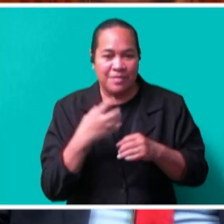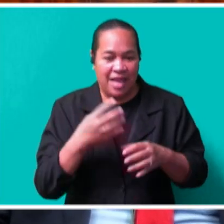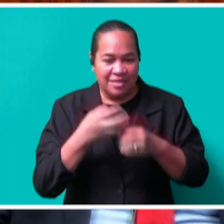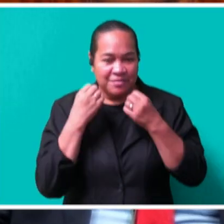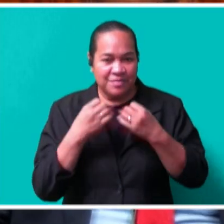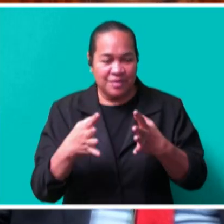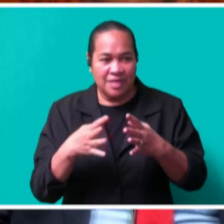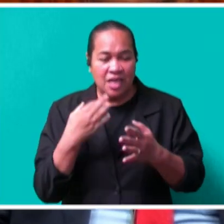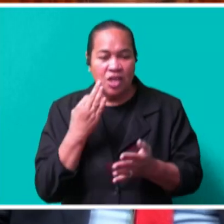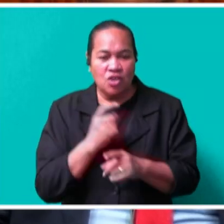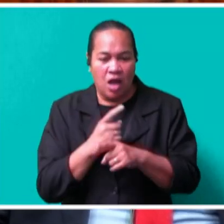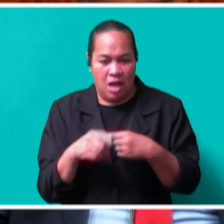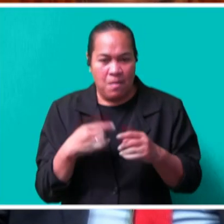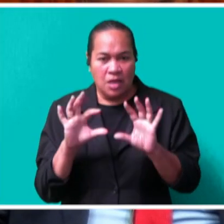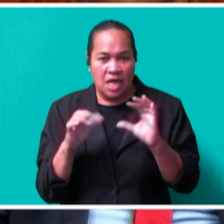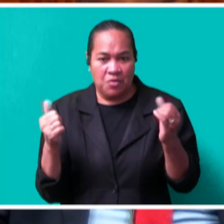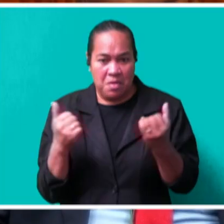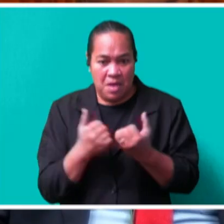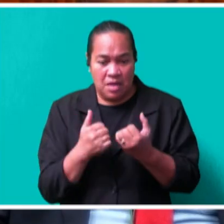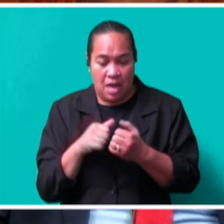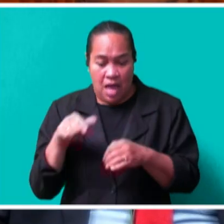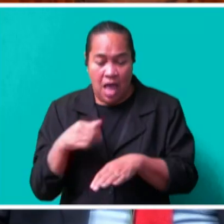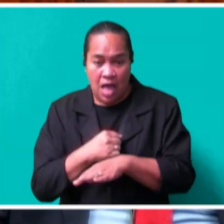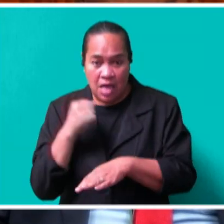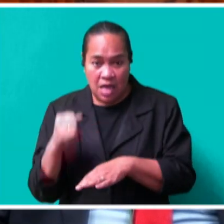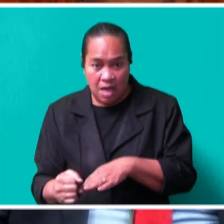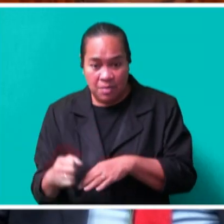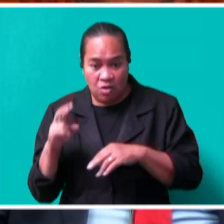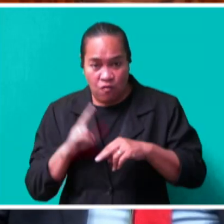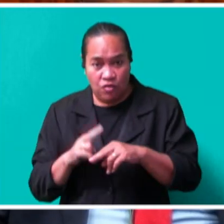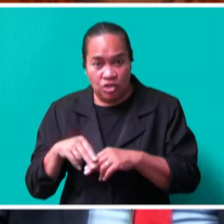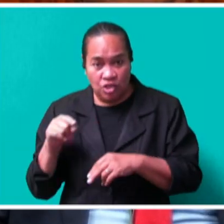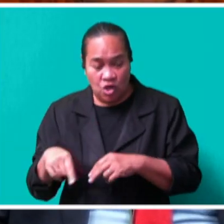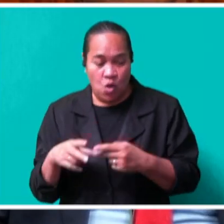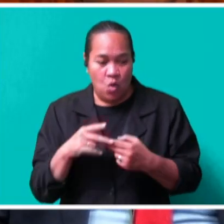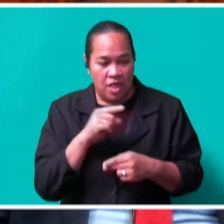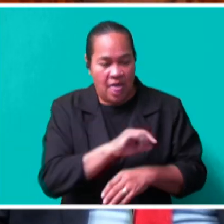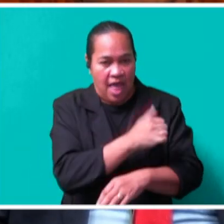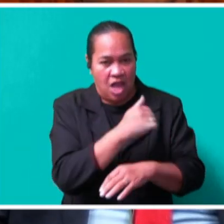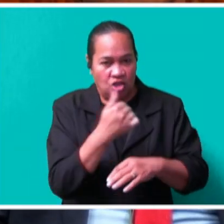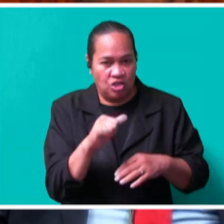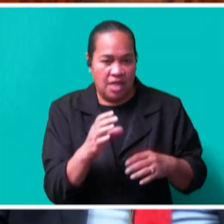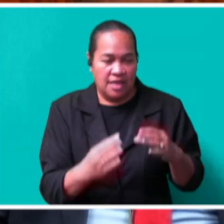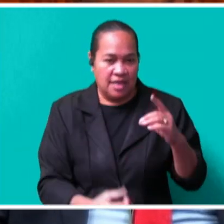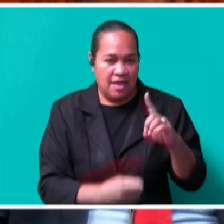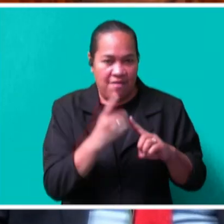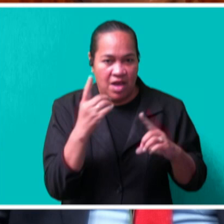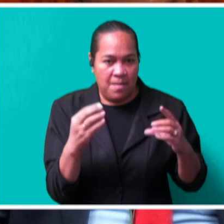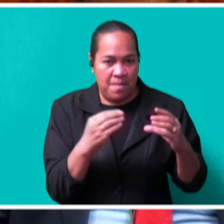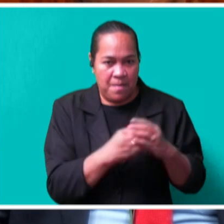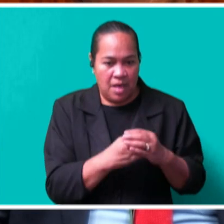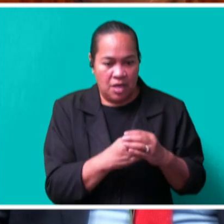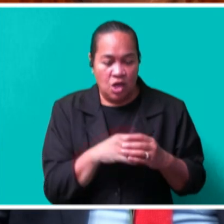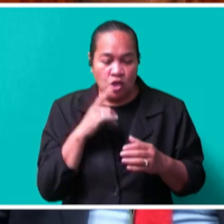grant agreement between the Government of the Republic of Fiji and the Asian Development Bank for enhancing